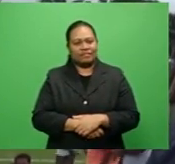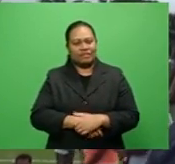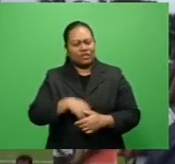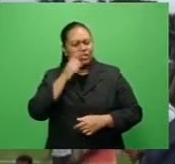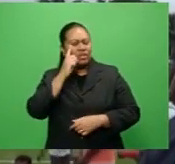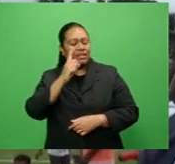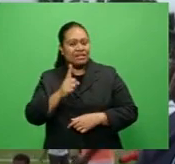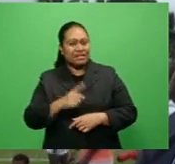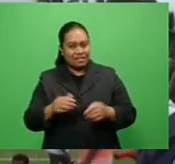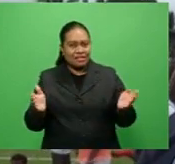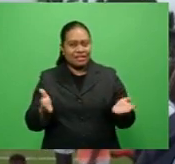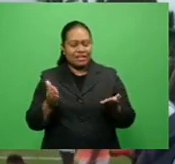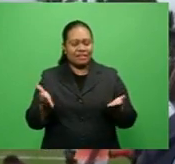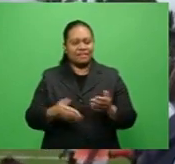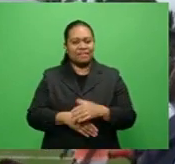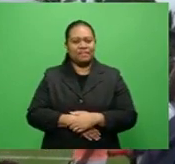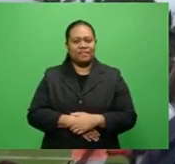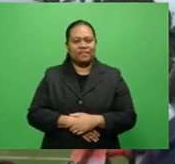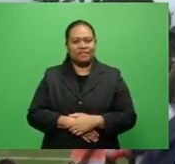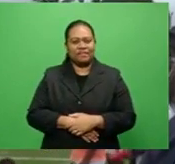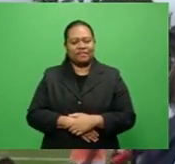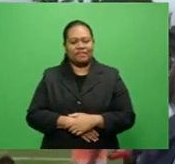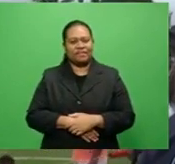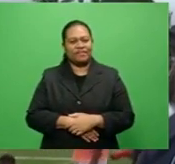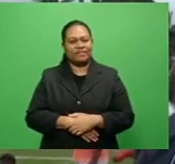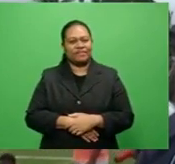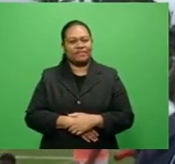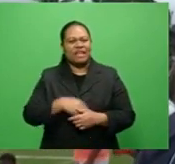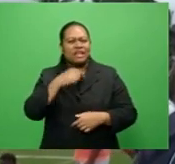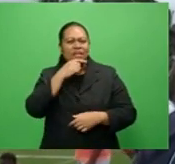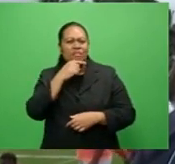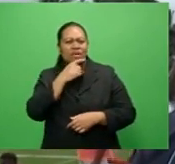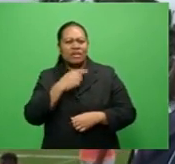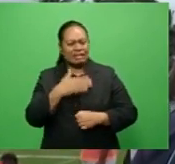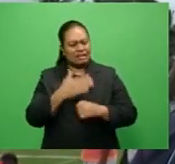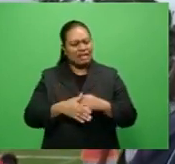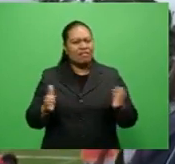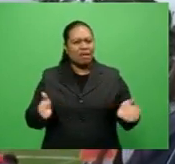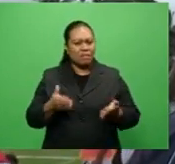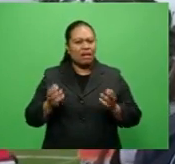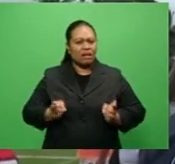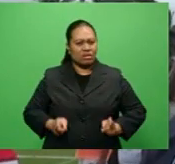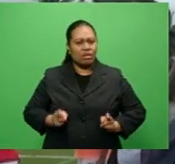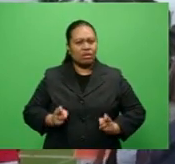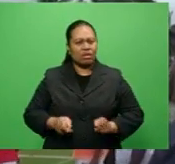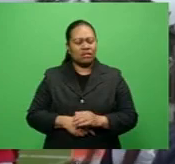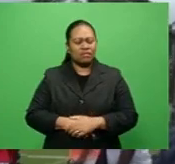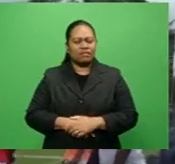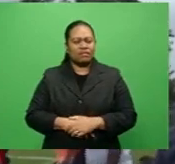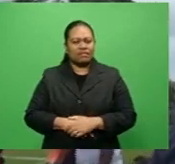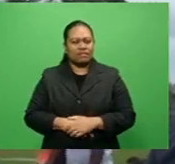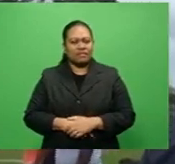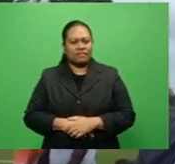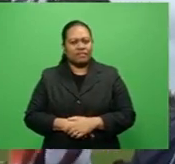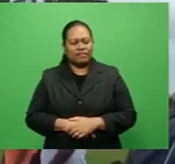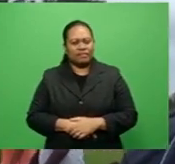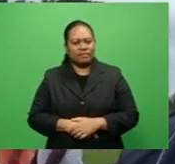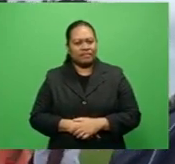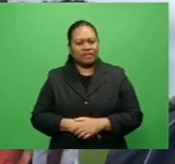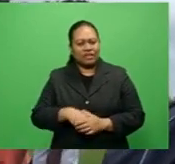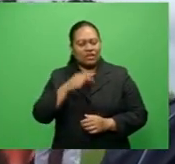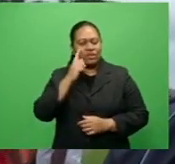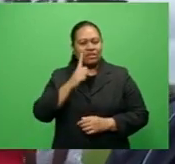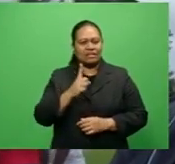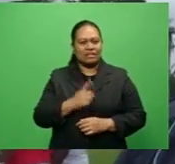game, the boys did not play normally. When I say normally, keep possession, build the game from the